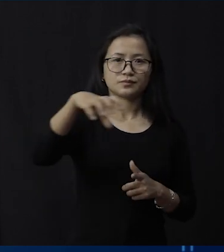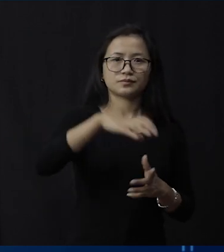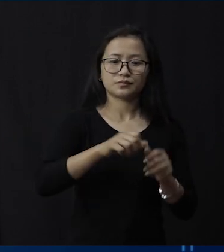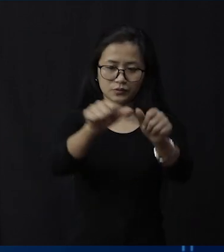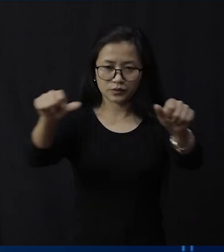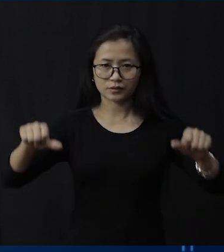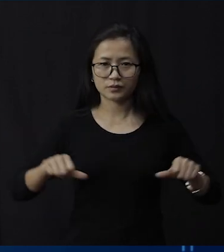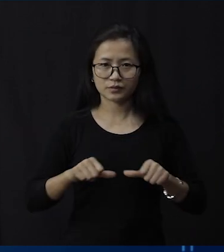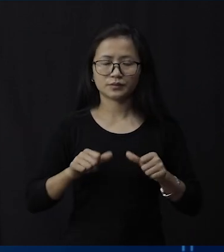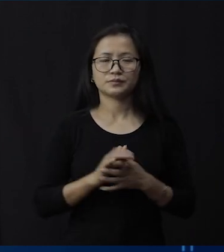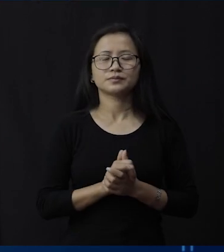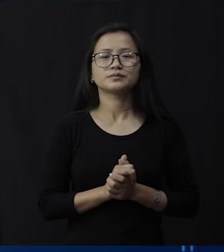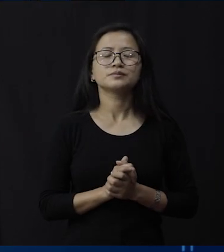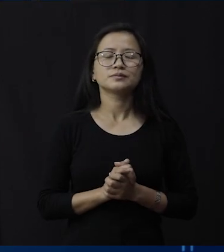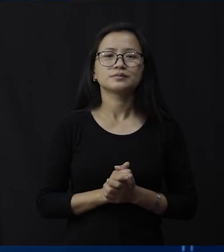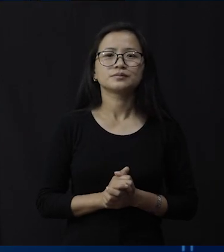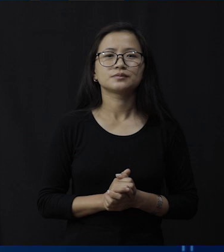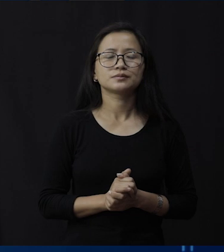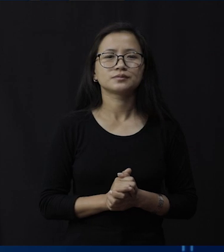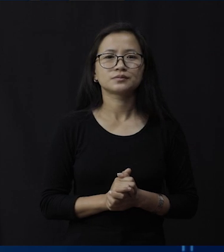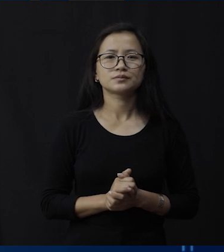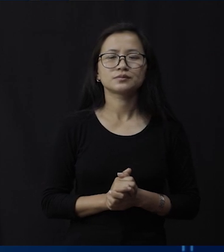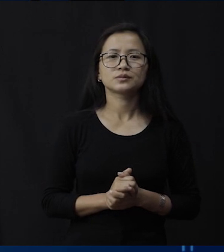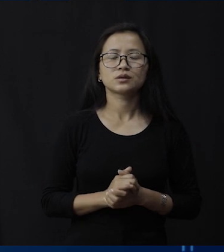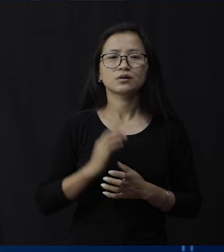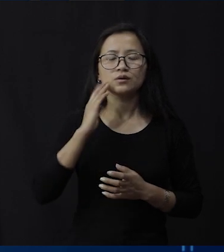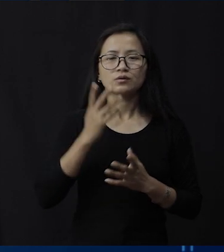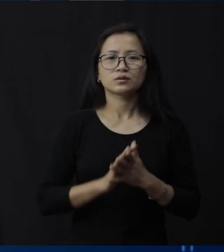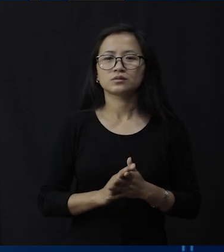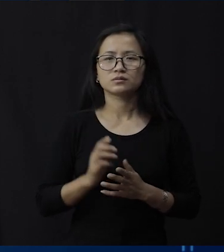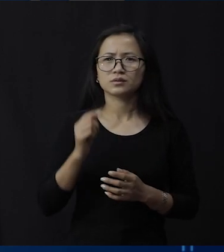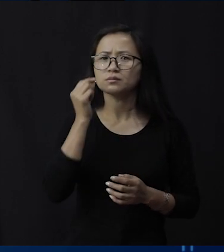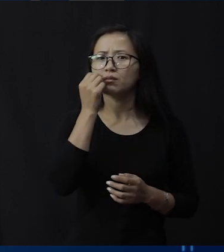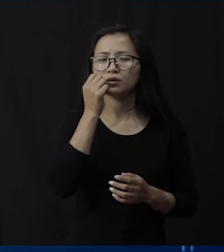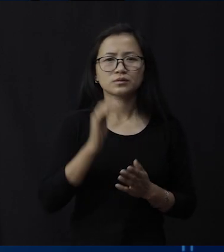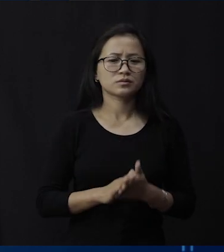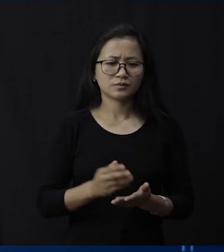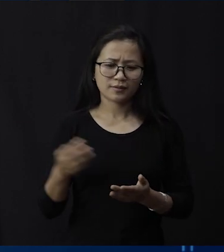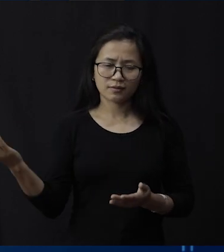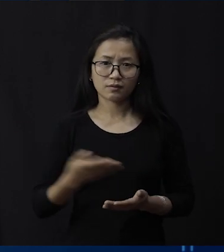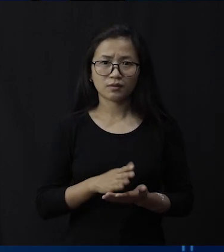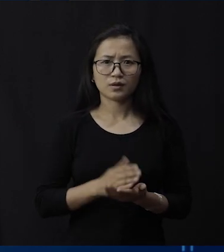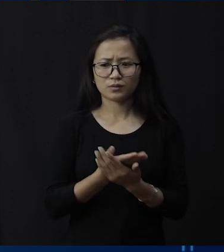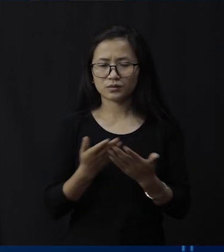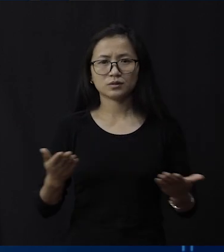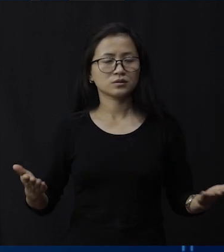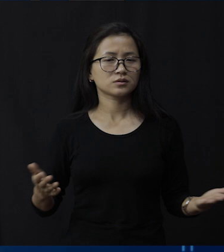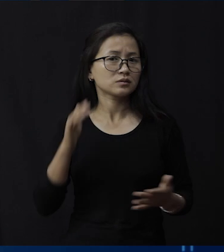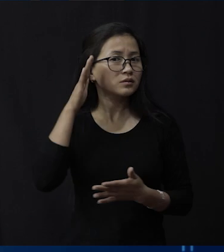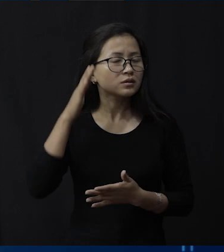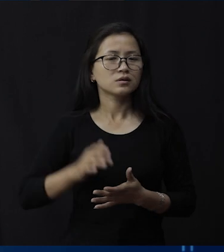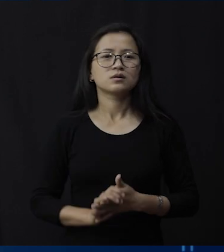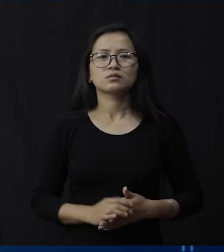Different areas, sorry, okay? Now, when Lanu has heard about all these new things, he was very